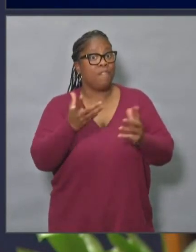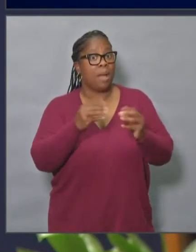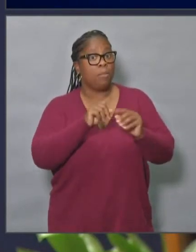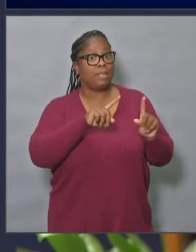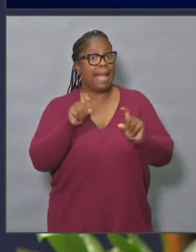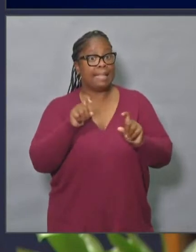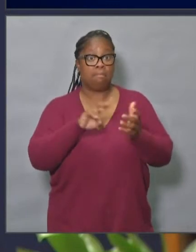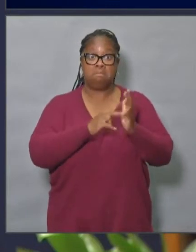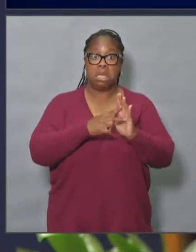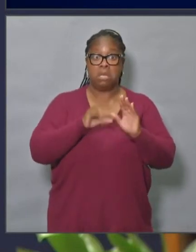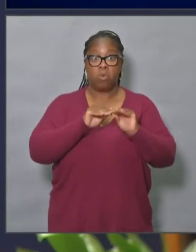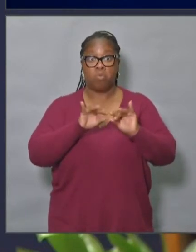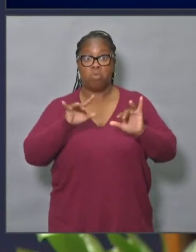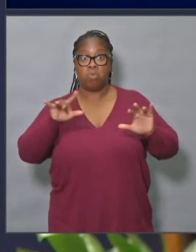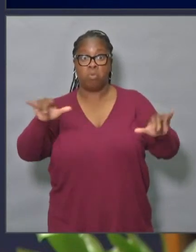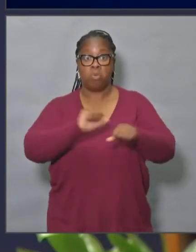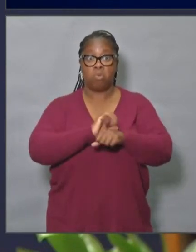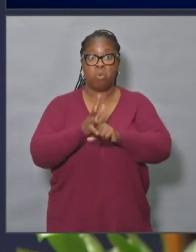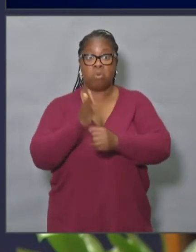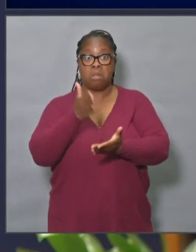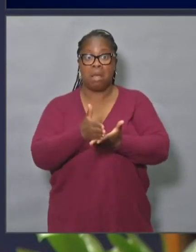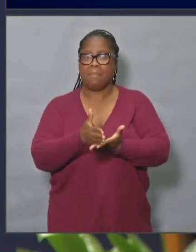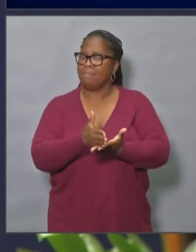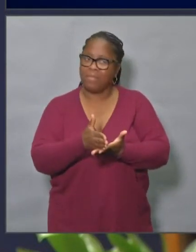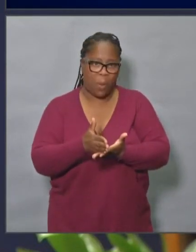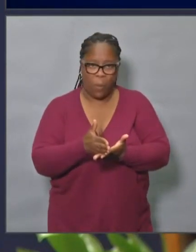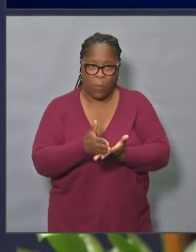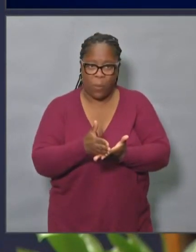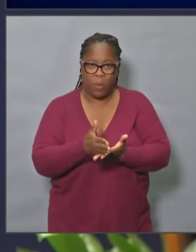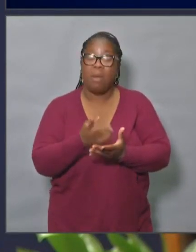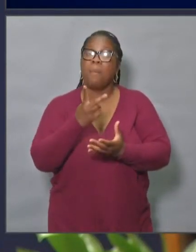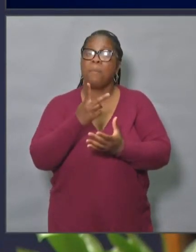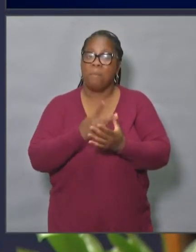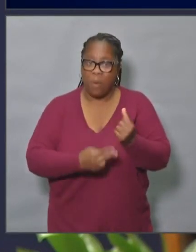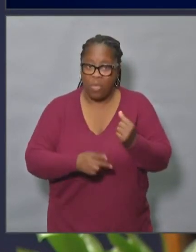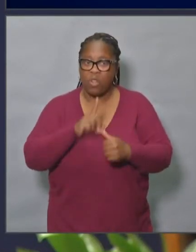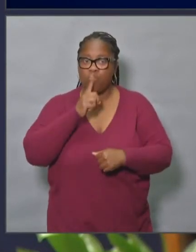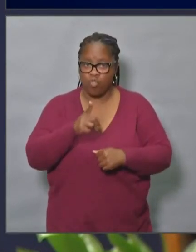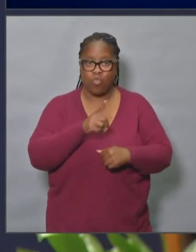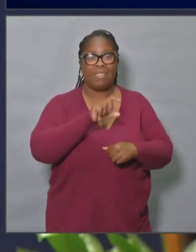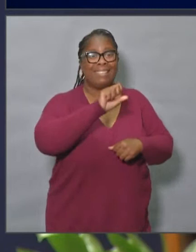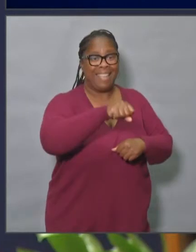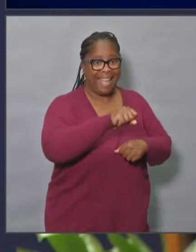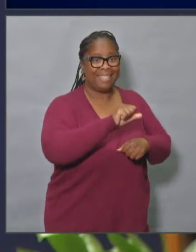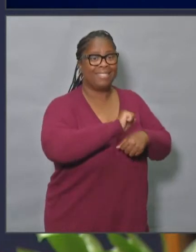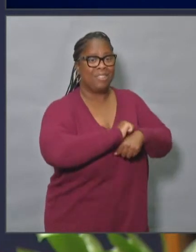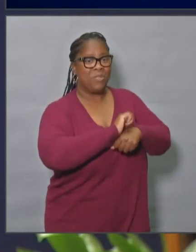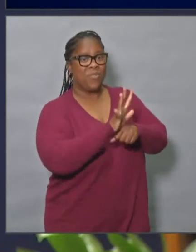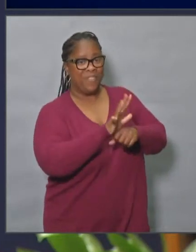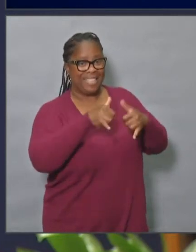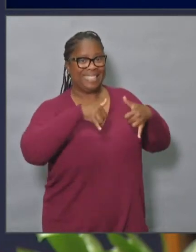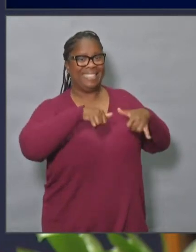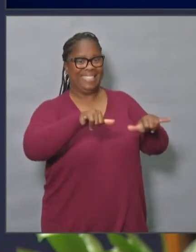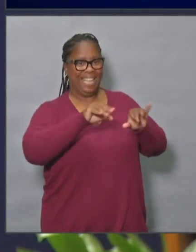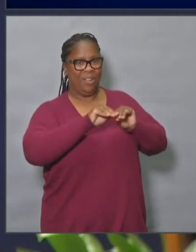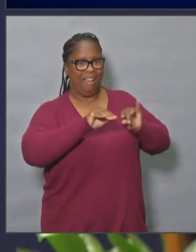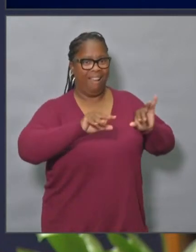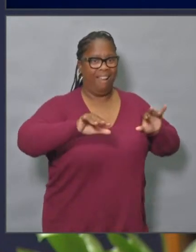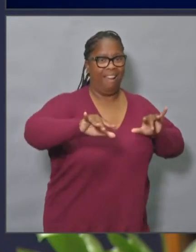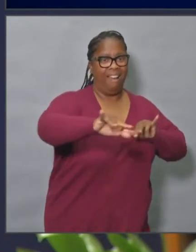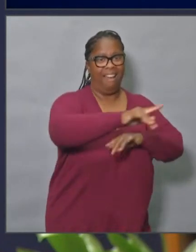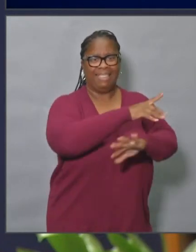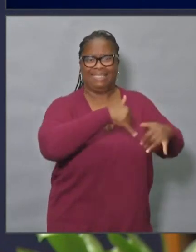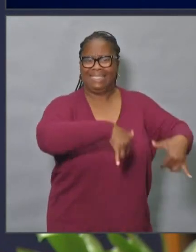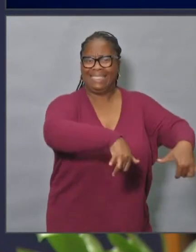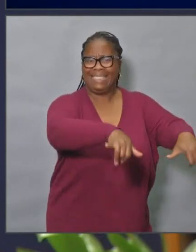continuing to spread. Both are true. The virus is spreading, and that's seen in the R still being at or slightly greater than 1,